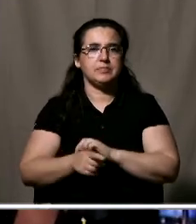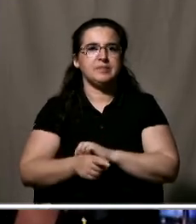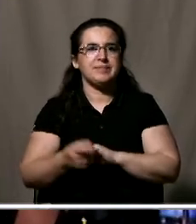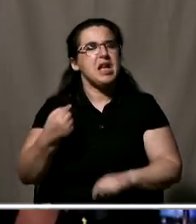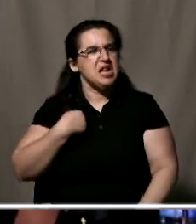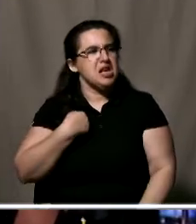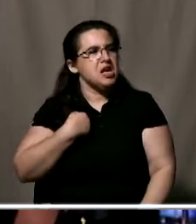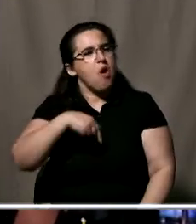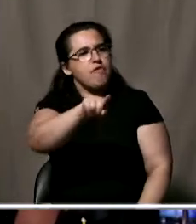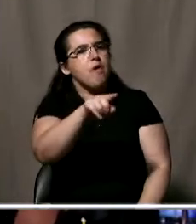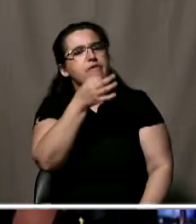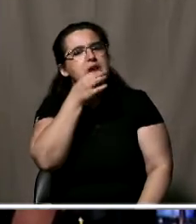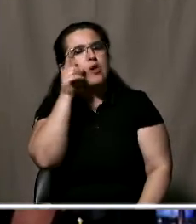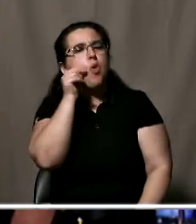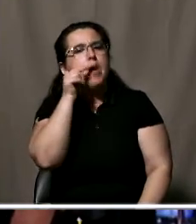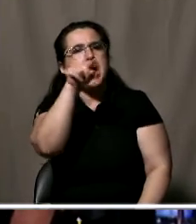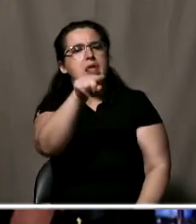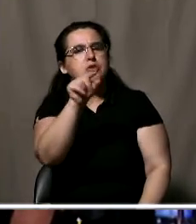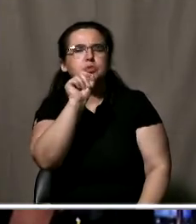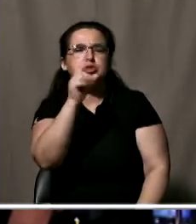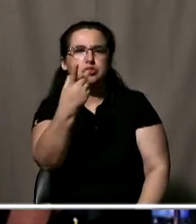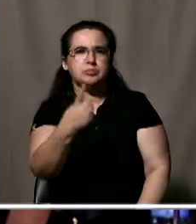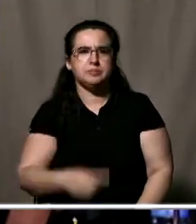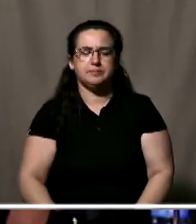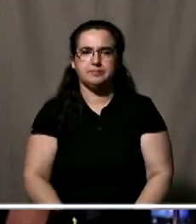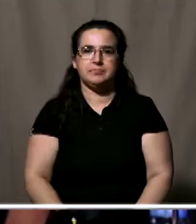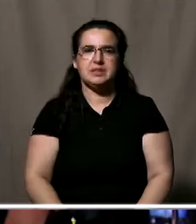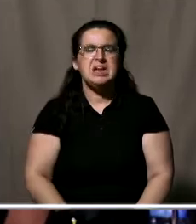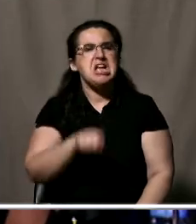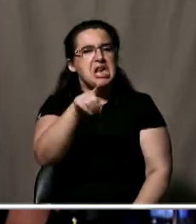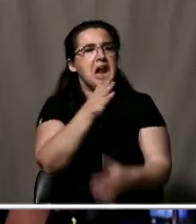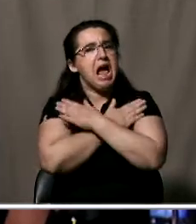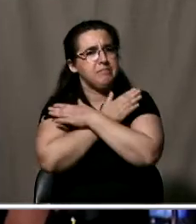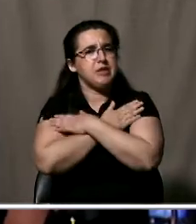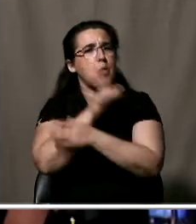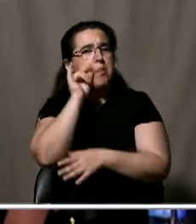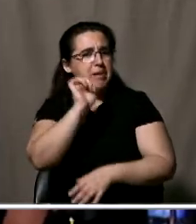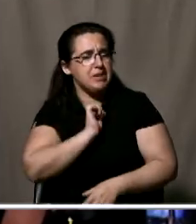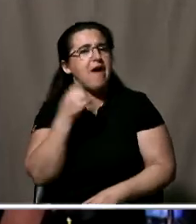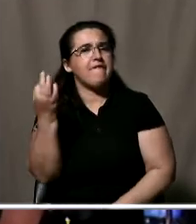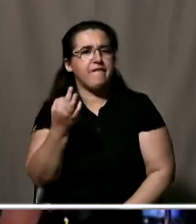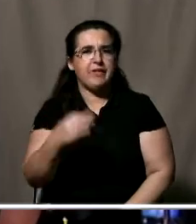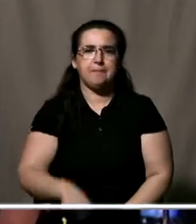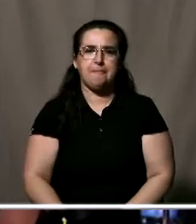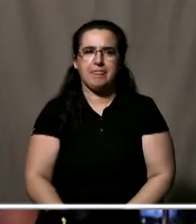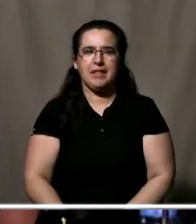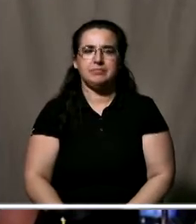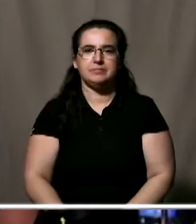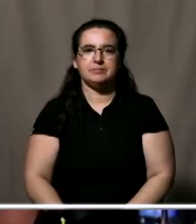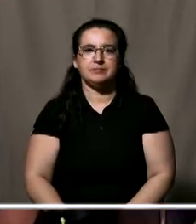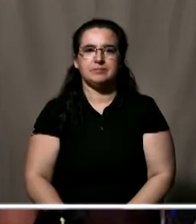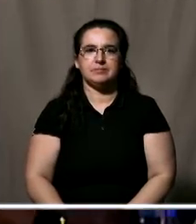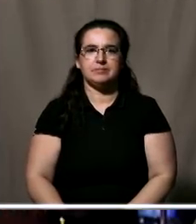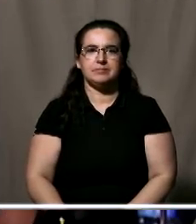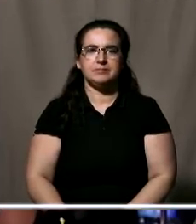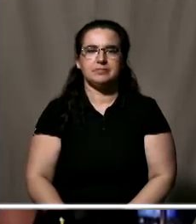Ele disse, olha, eu vou ali falar com aquele homem durante He's bocadinho. A friend of my father. Ele na verdade é amigo dos meus pais. The only reason I came to the meeting is he talked